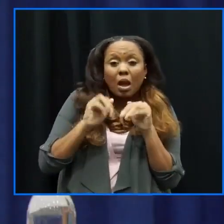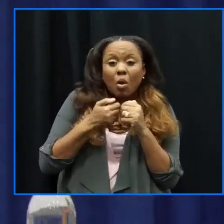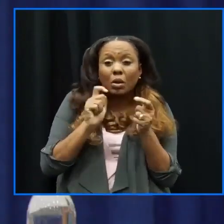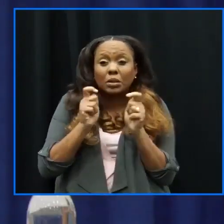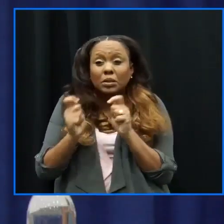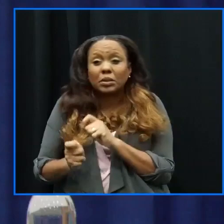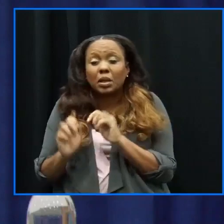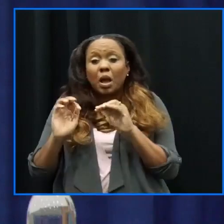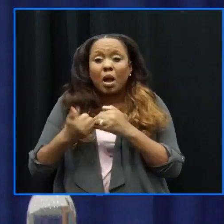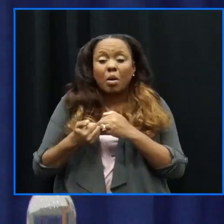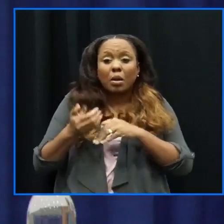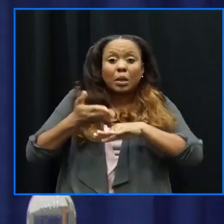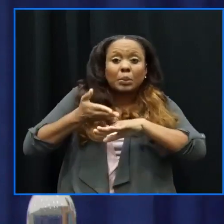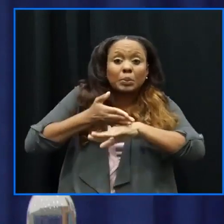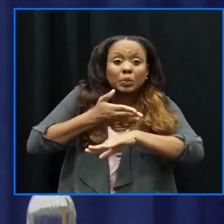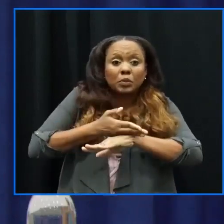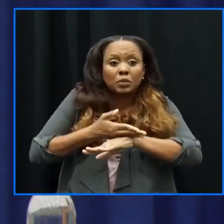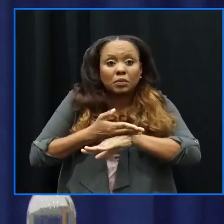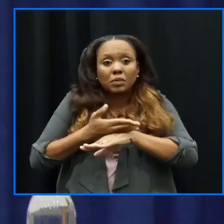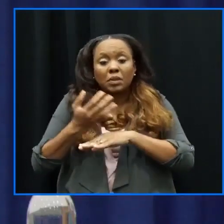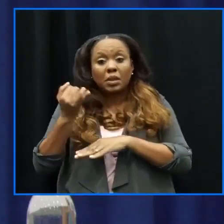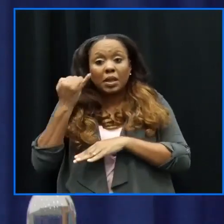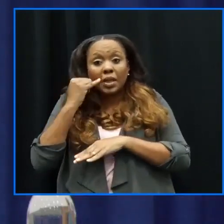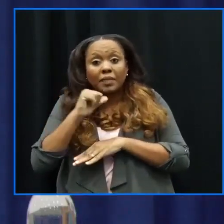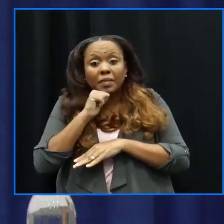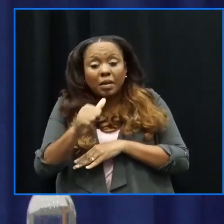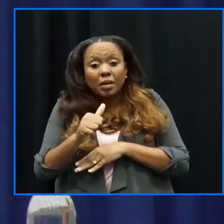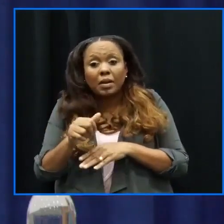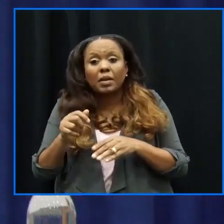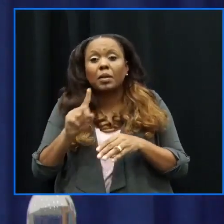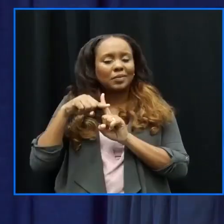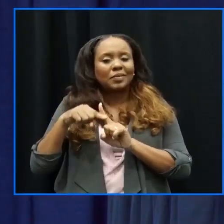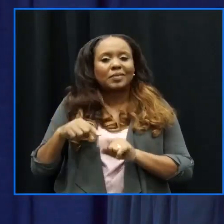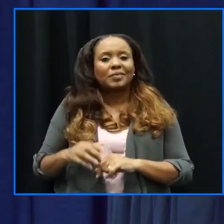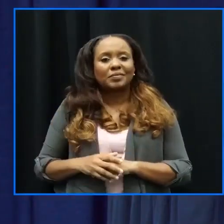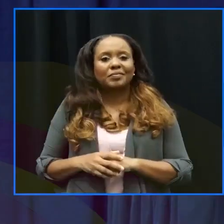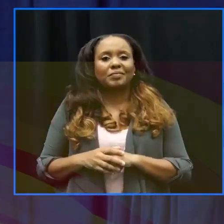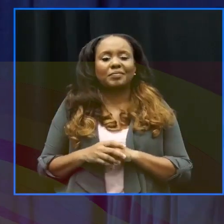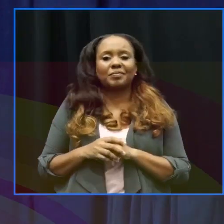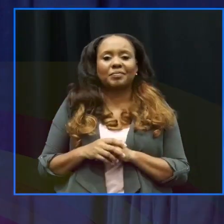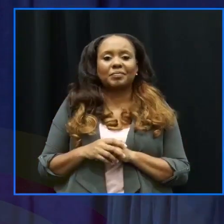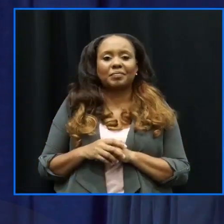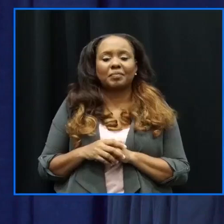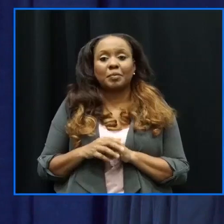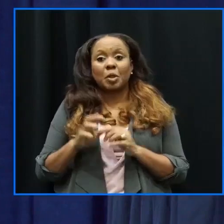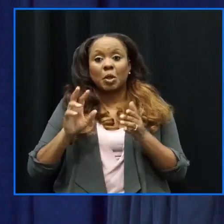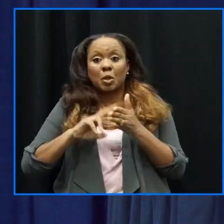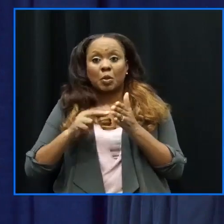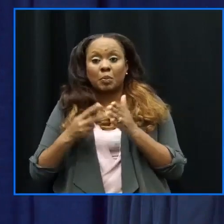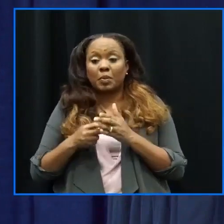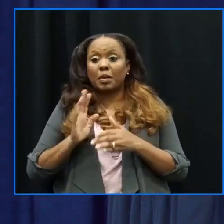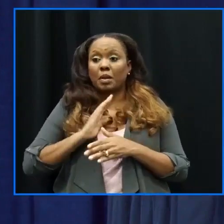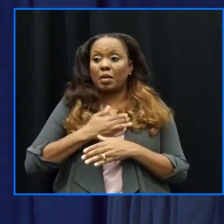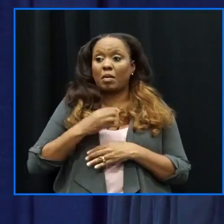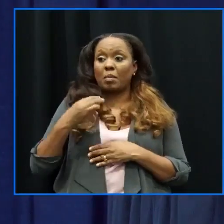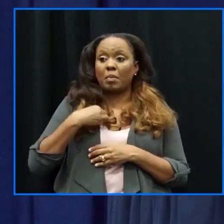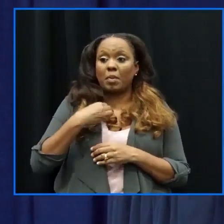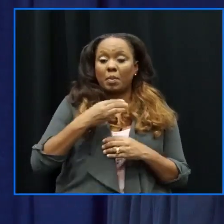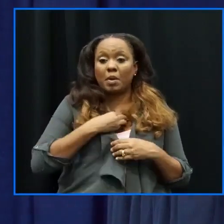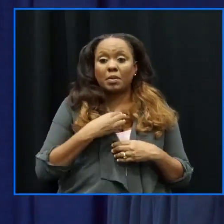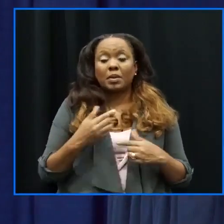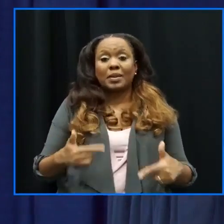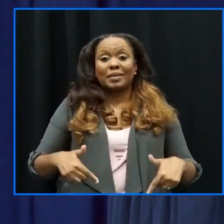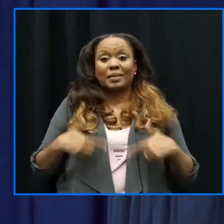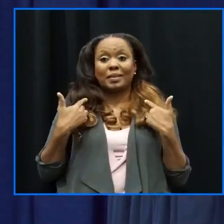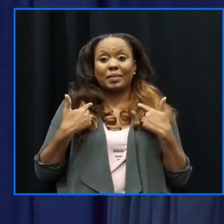a knock-on impact on private sector schemes as well. General Secretary of the National Union of Public Workers Richard